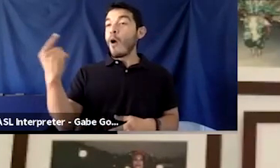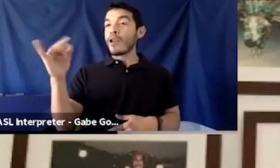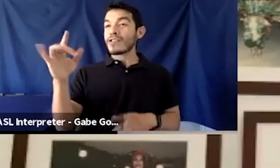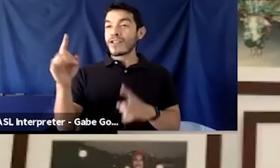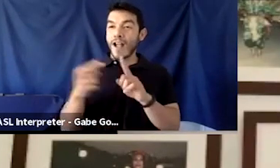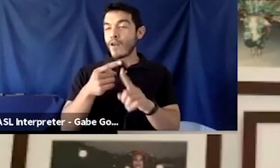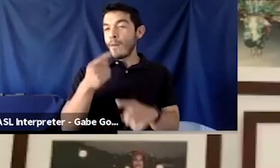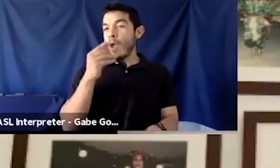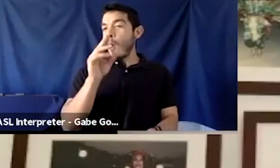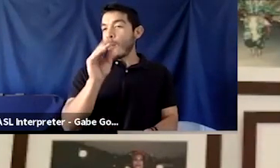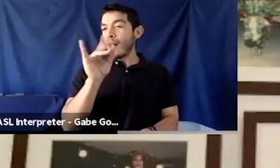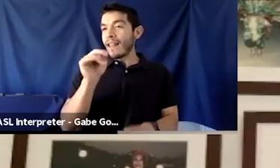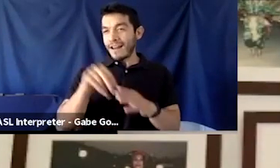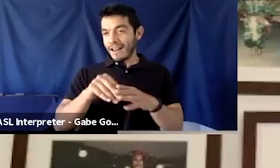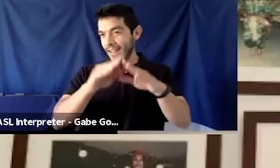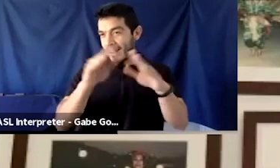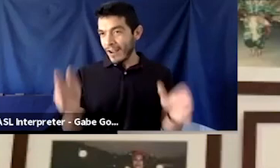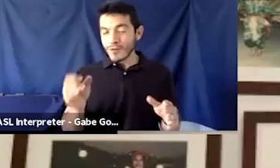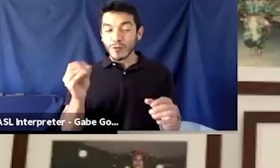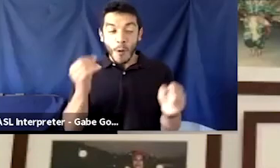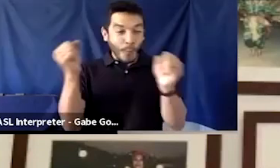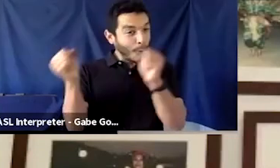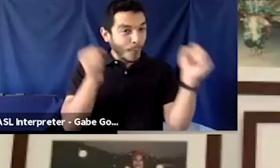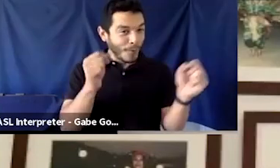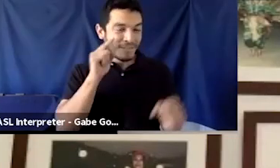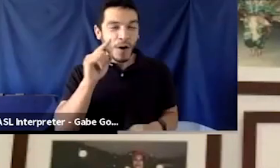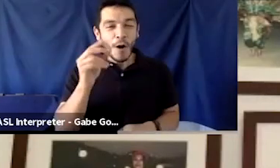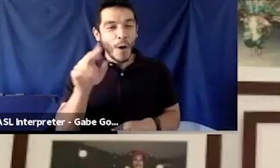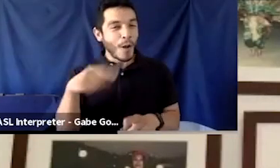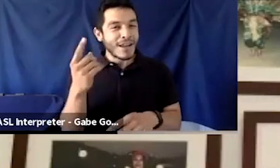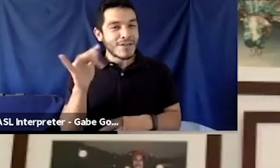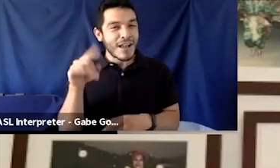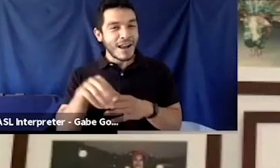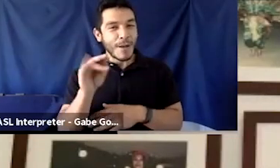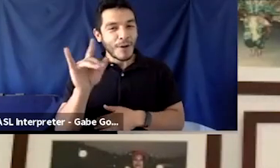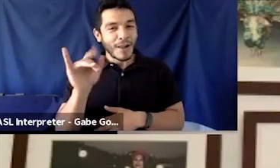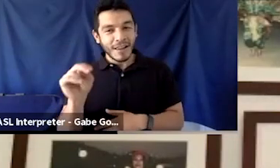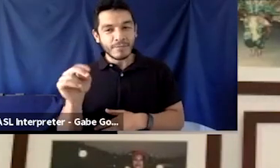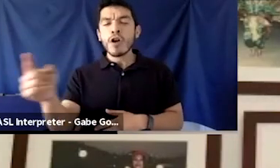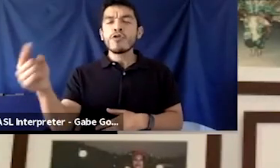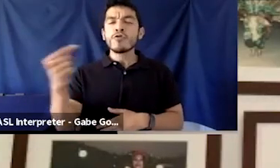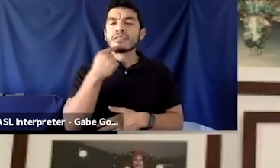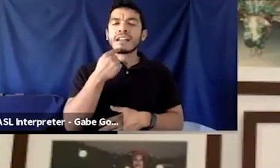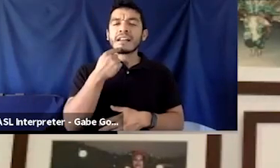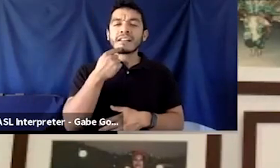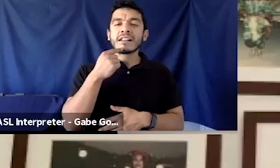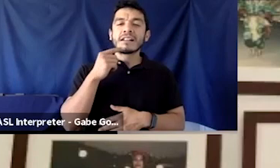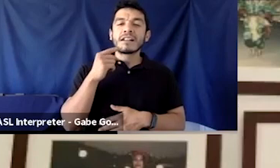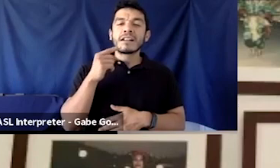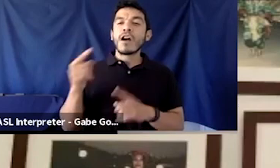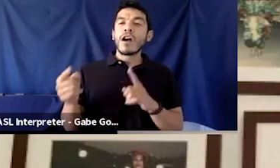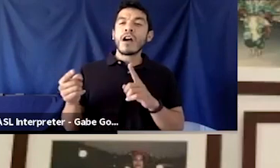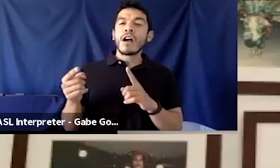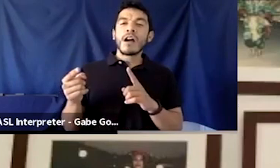great. You said that Diane Carroll inspired you, first of all, to get into entertainment. And by